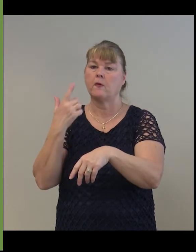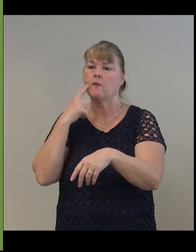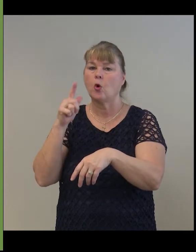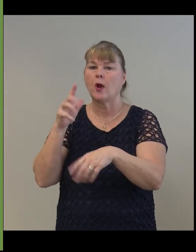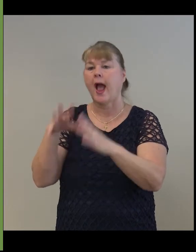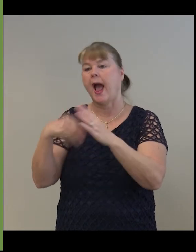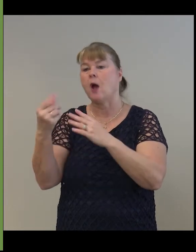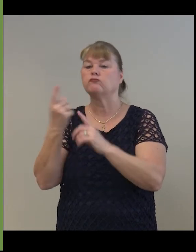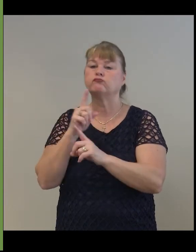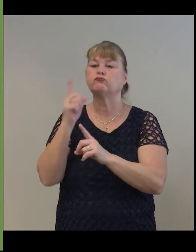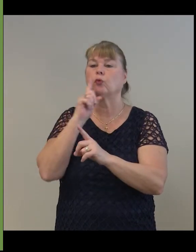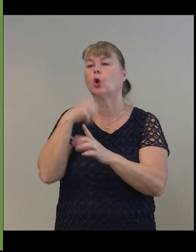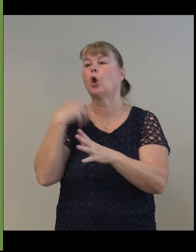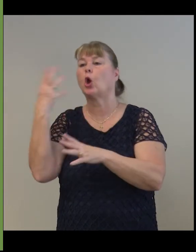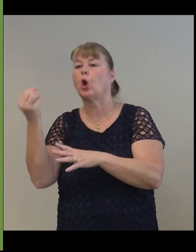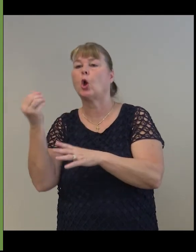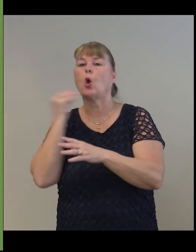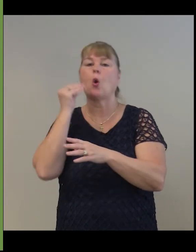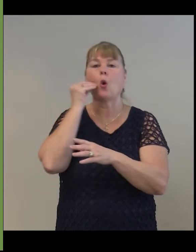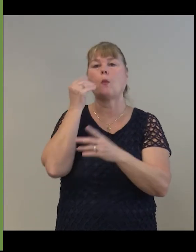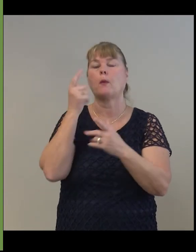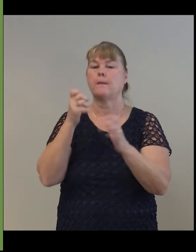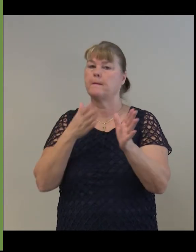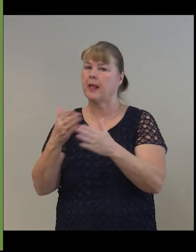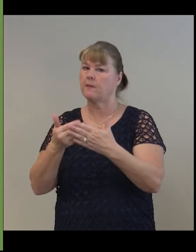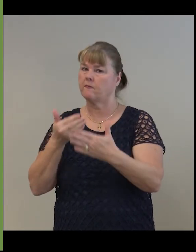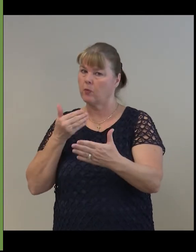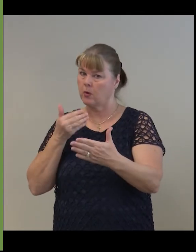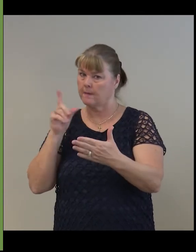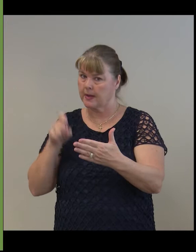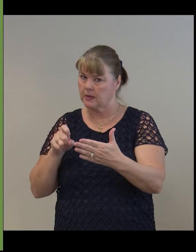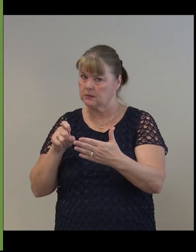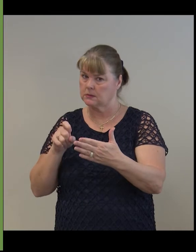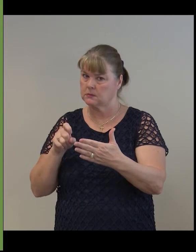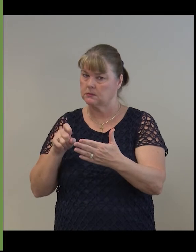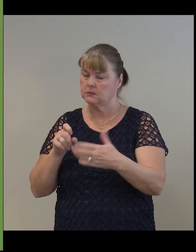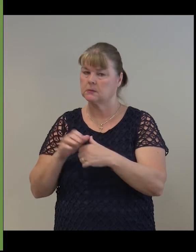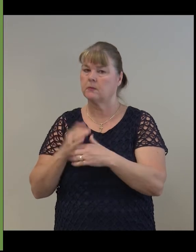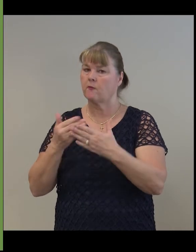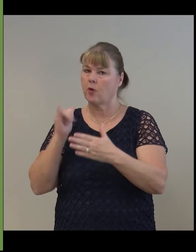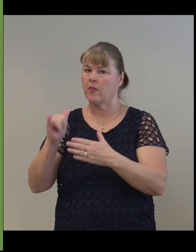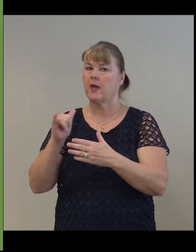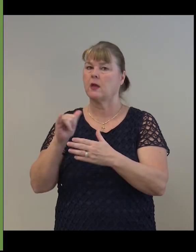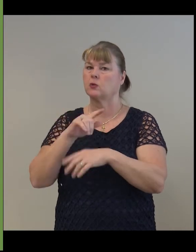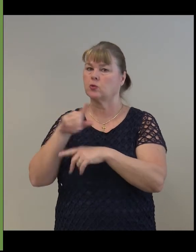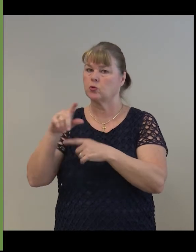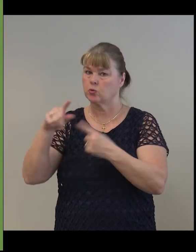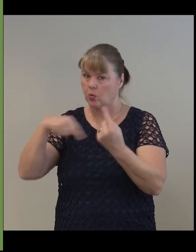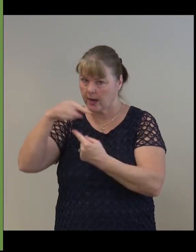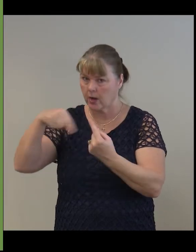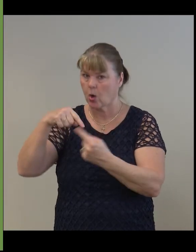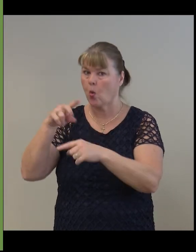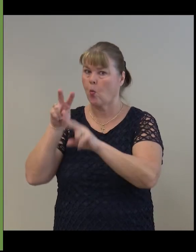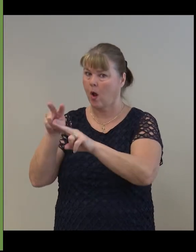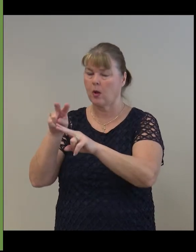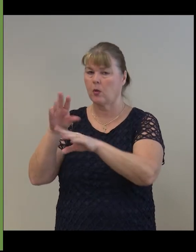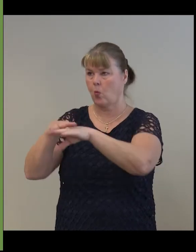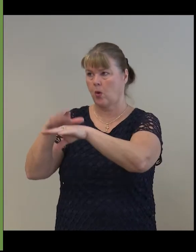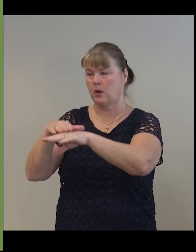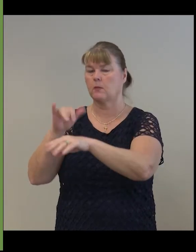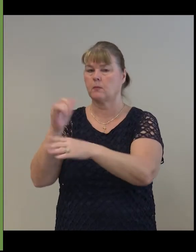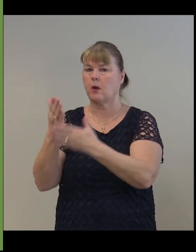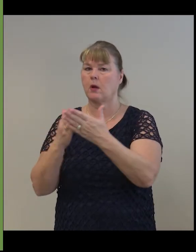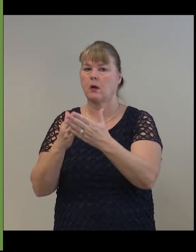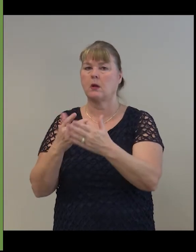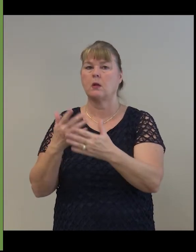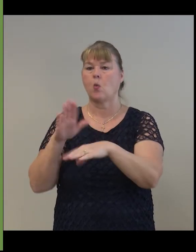been made during that tornado watch phase. A warning, it's either been sighted or it is indicated by radar